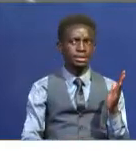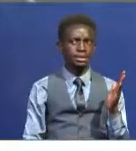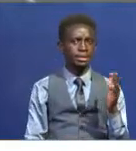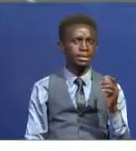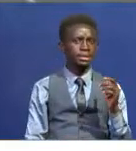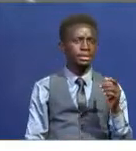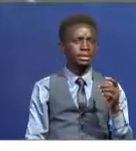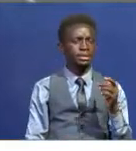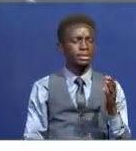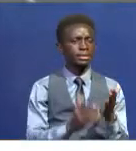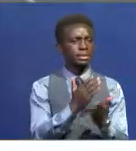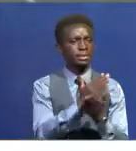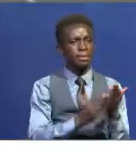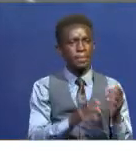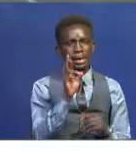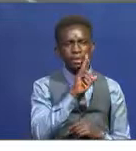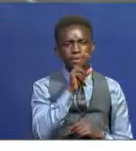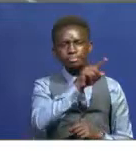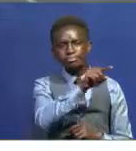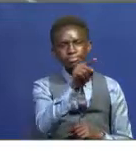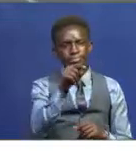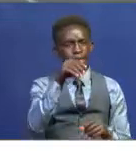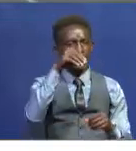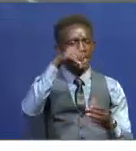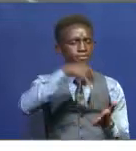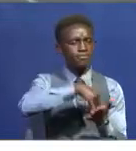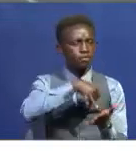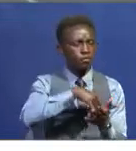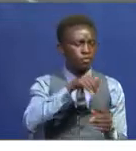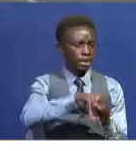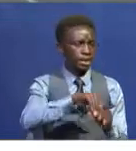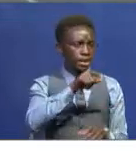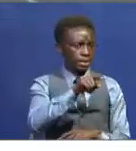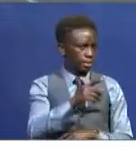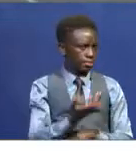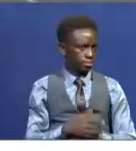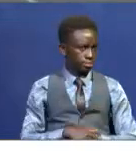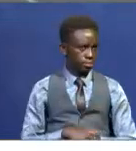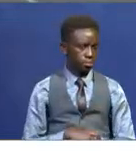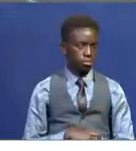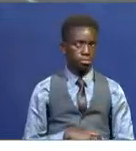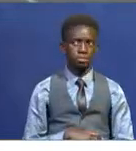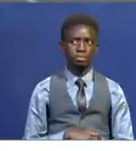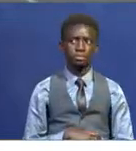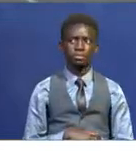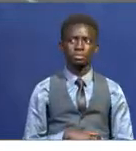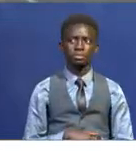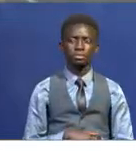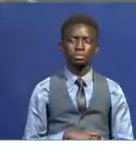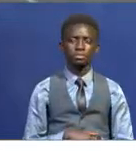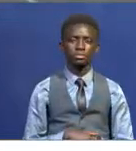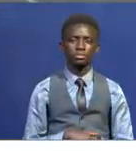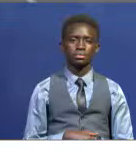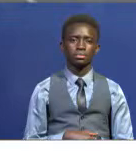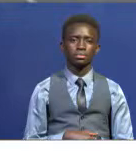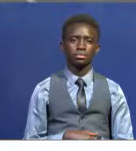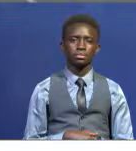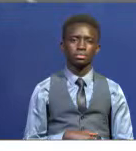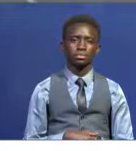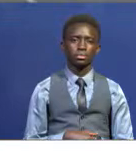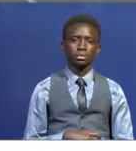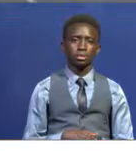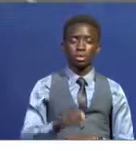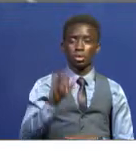the risk involved in these ventures? Okay. I want